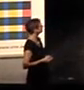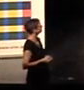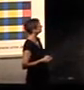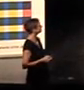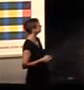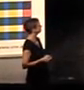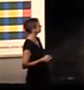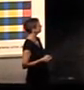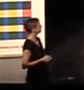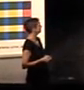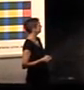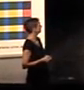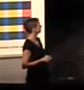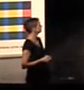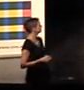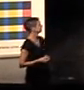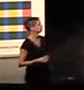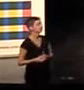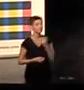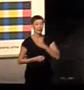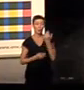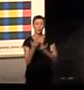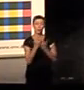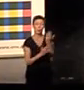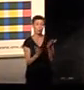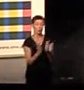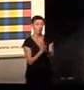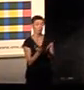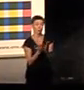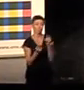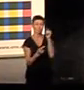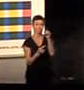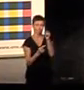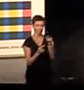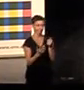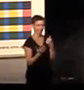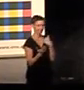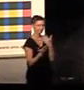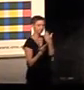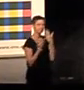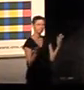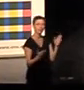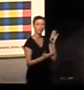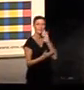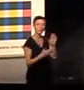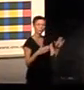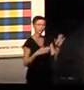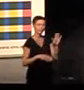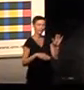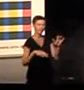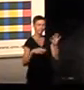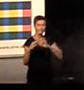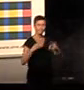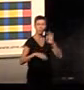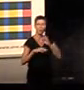this moment toe door your attention to a new publication which map stunts belkin pro forma uitzien written by